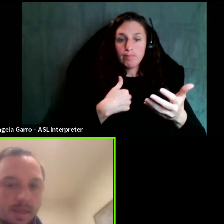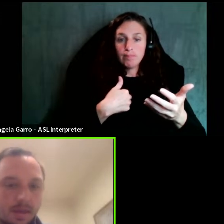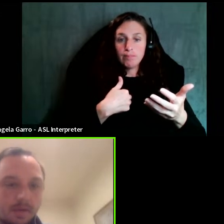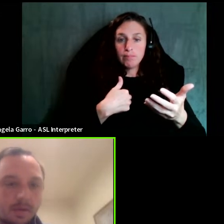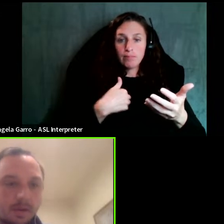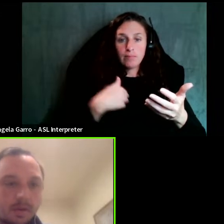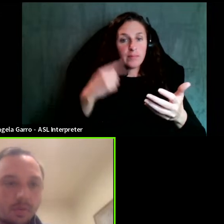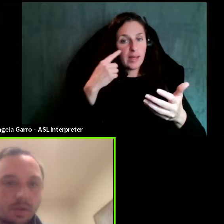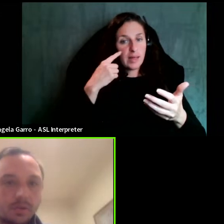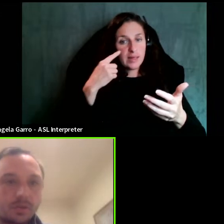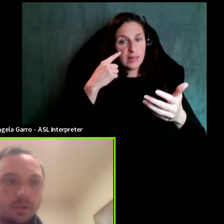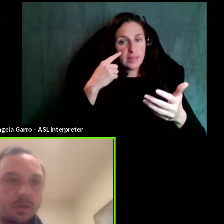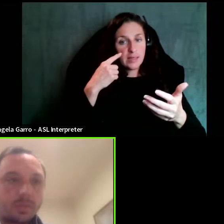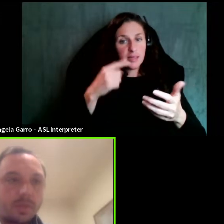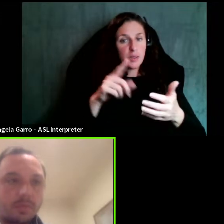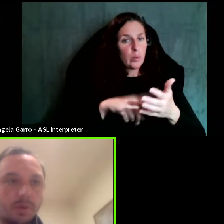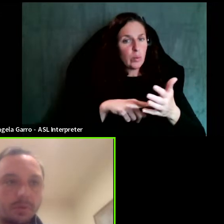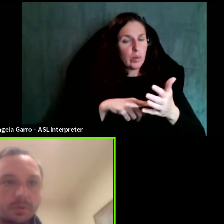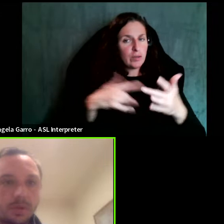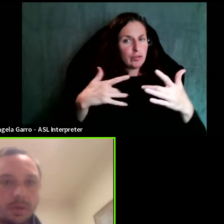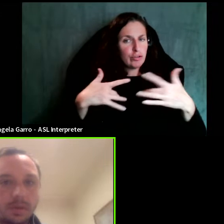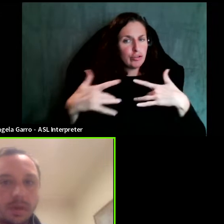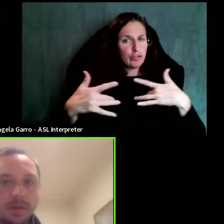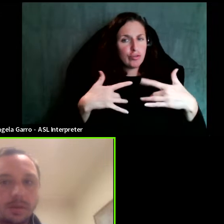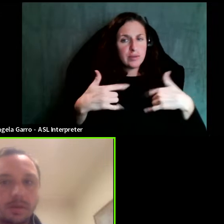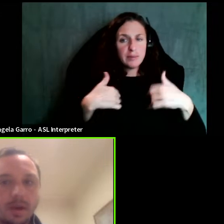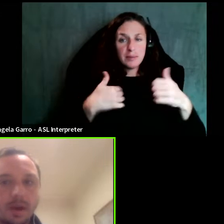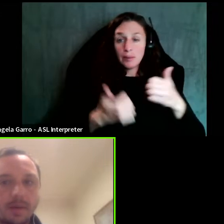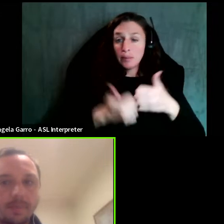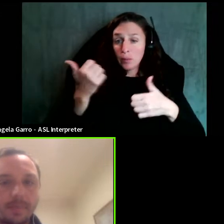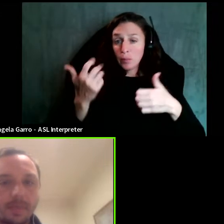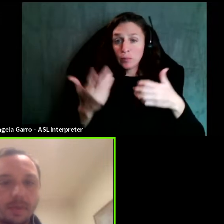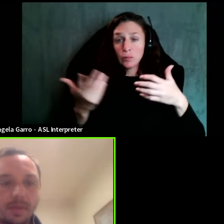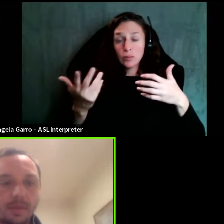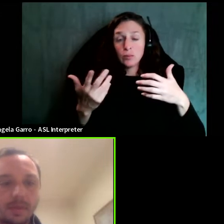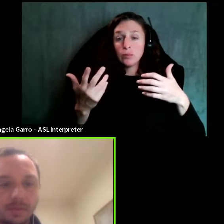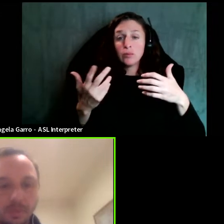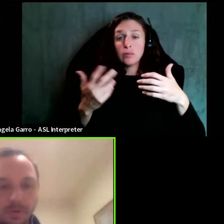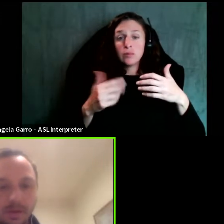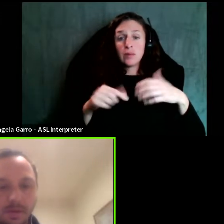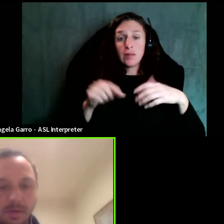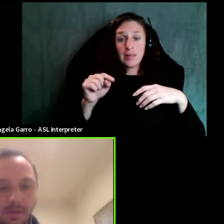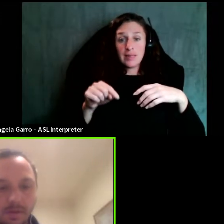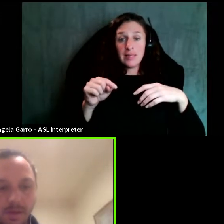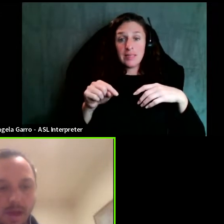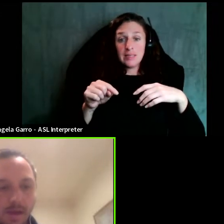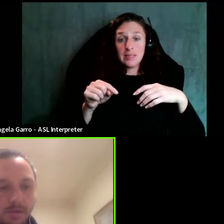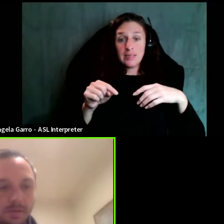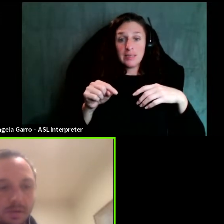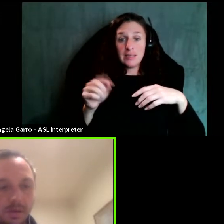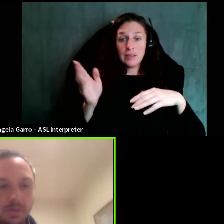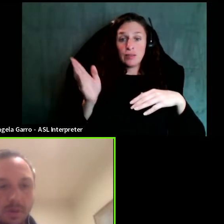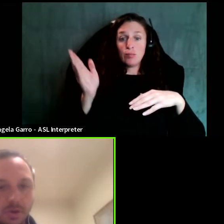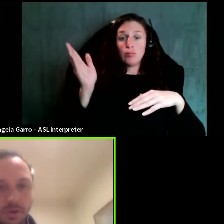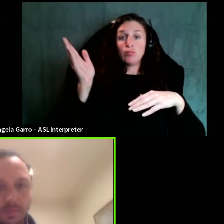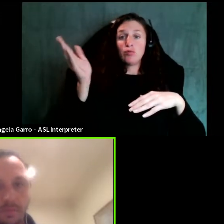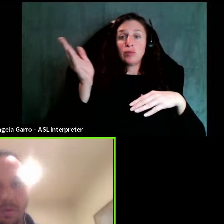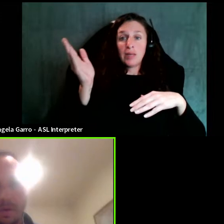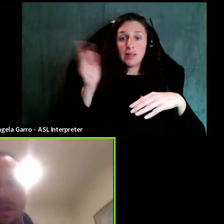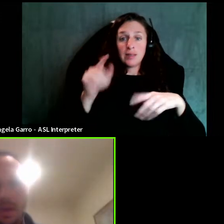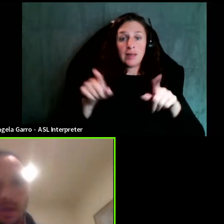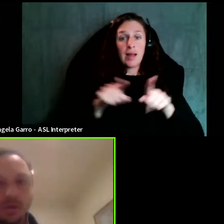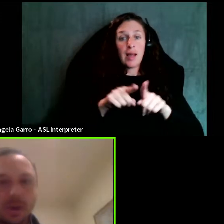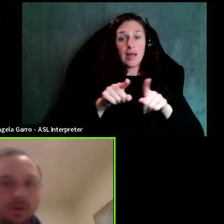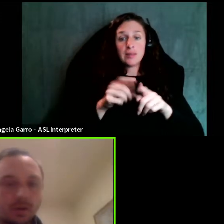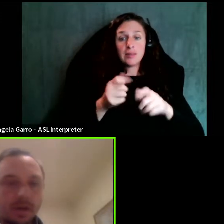I think what concerns me the most is that this is presented as an expression